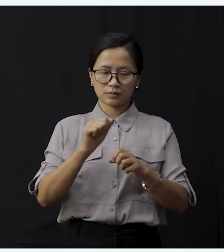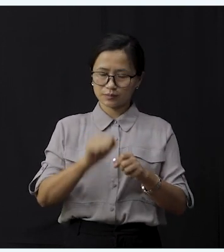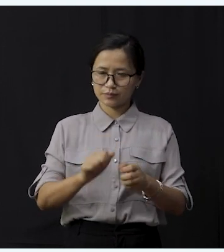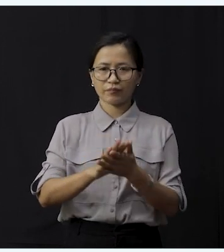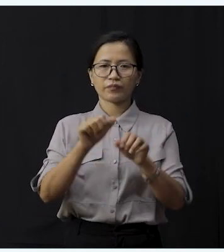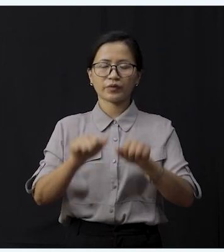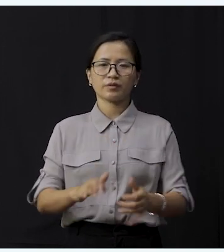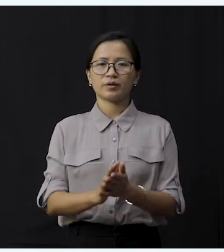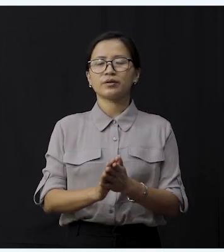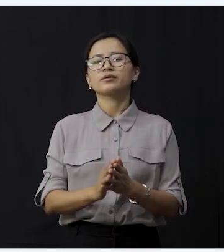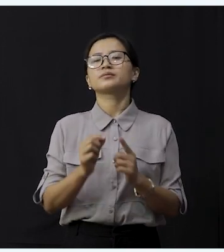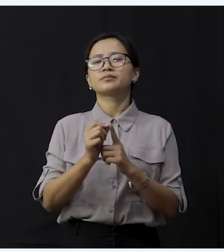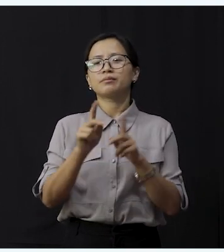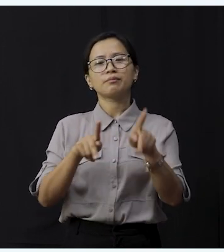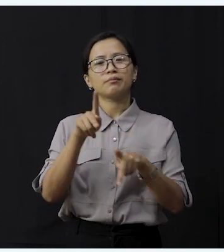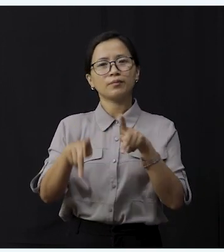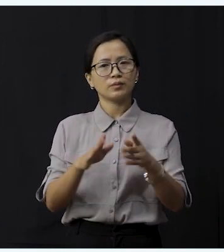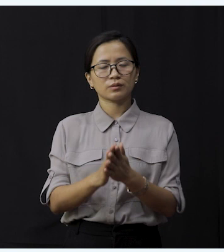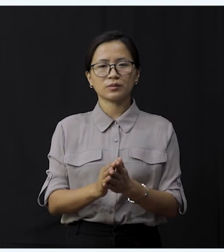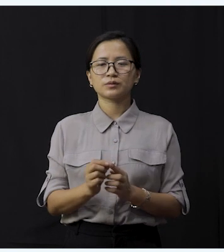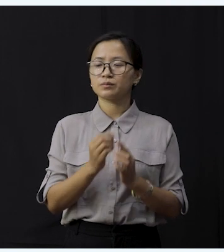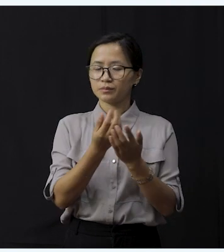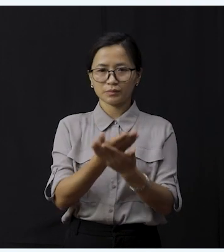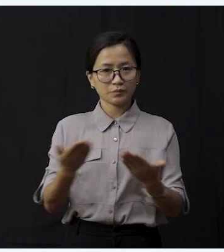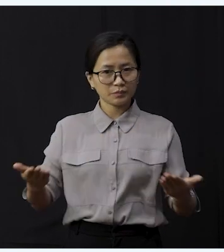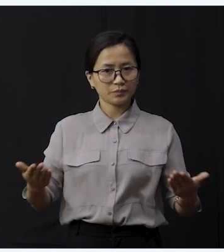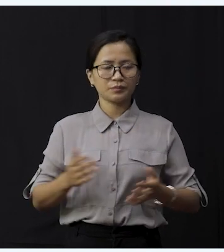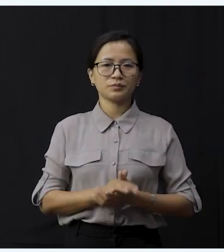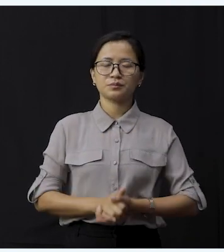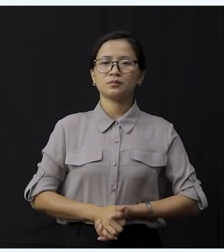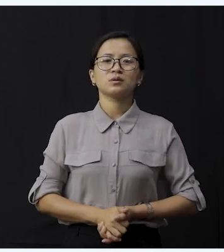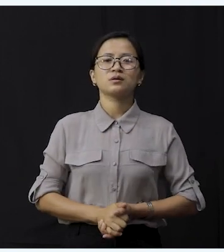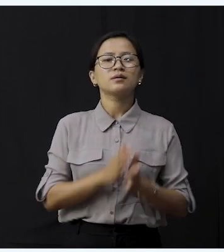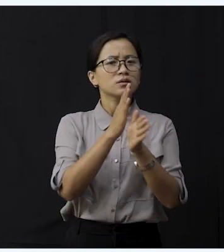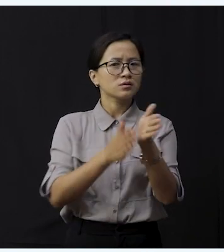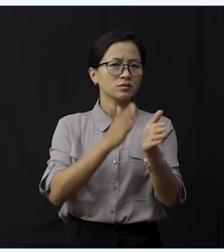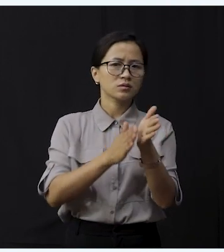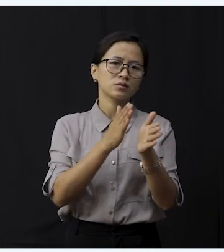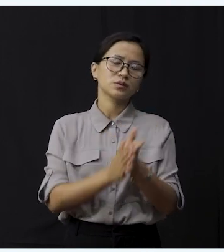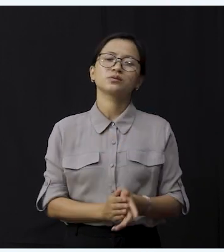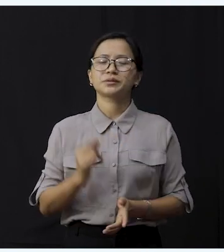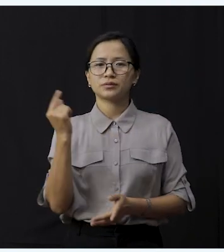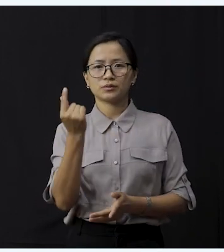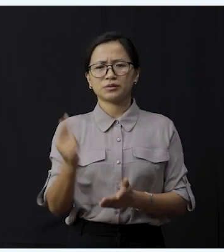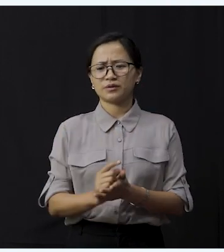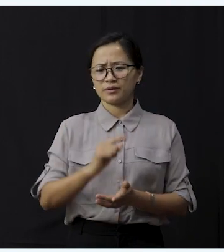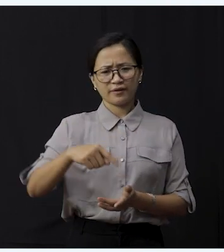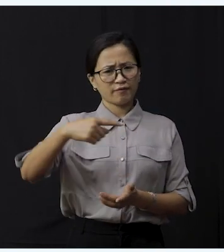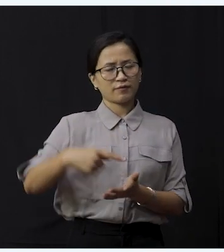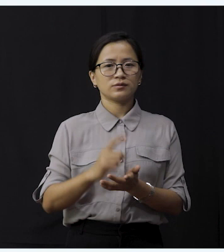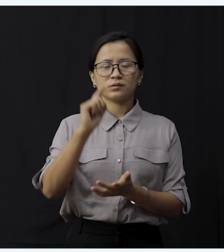a public property. And even the train also, train is used by everyone. Yes or